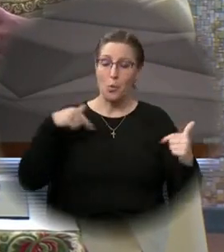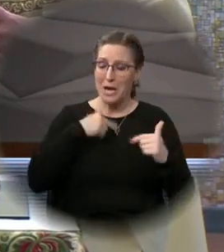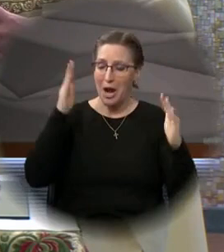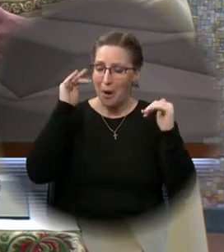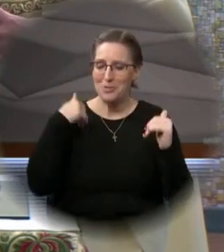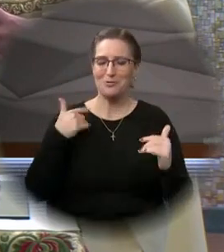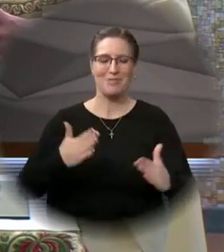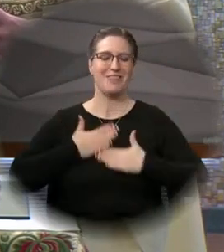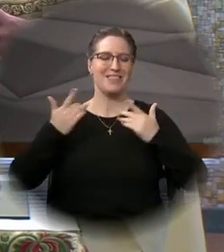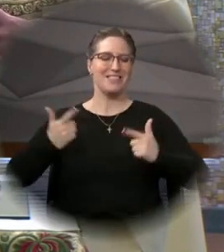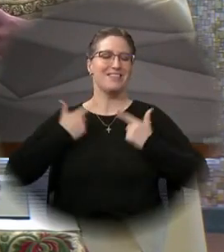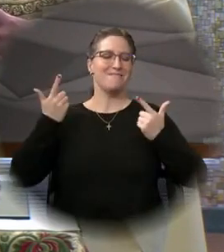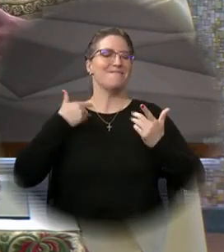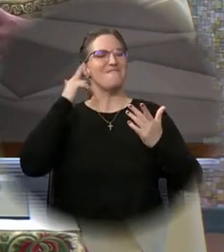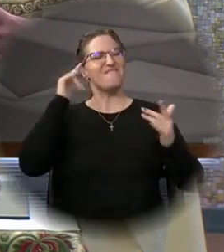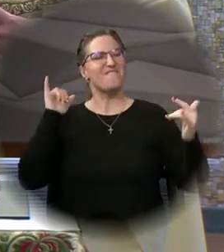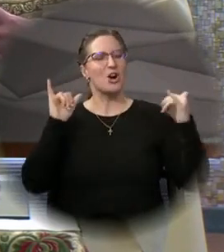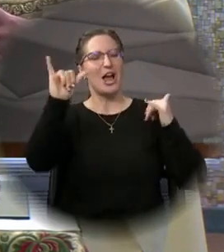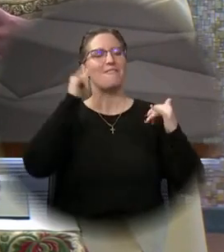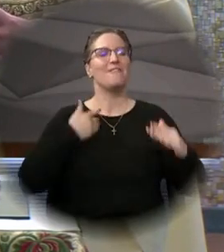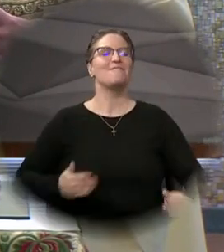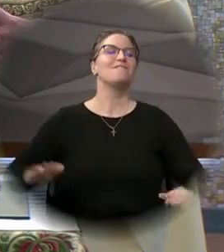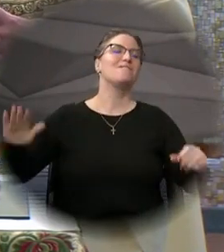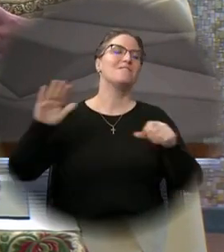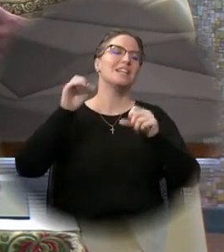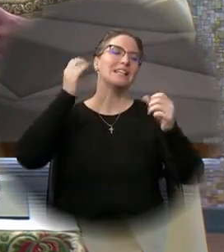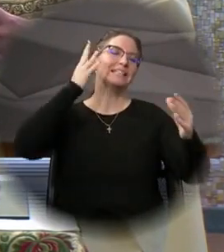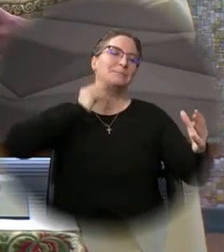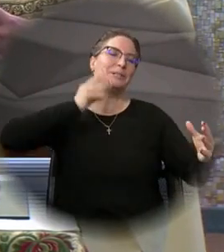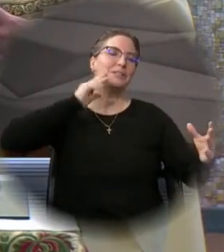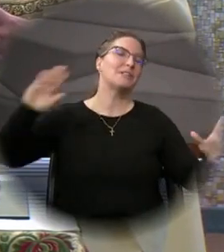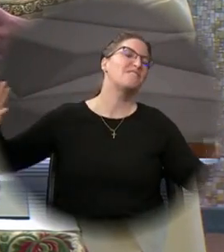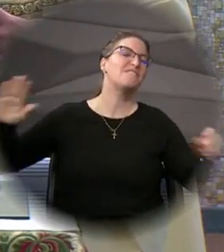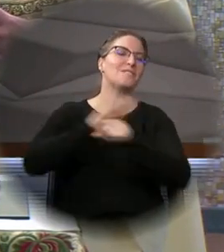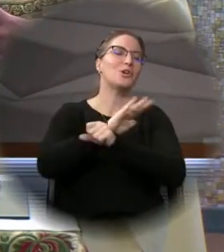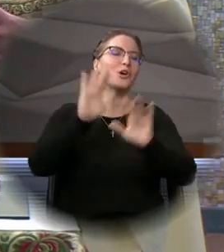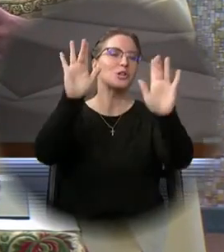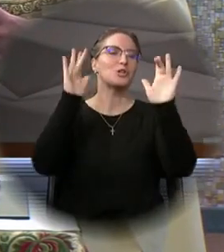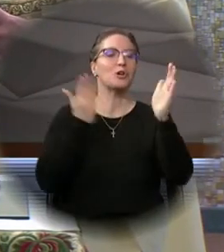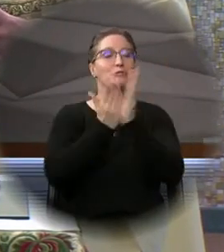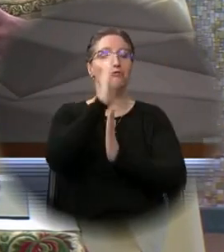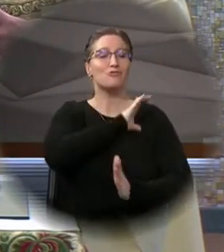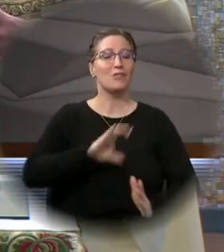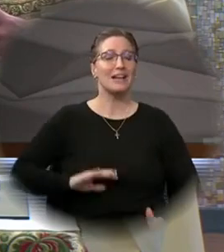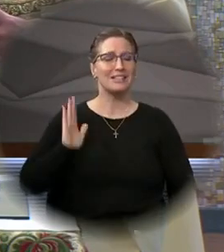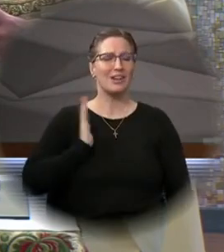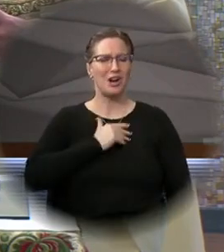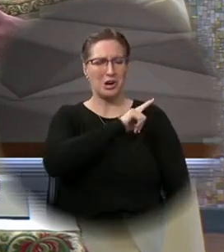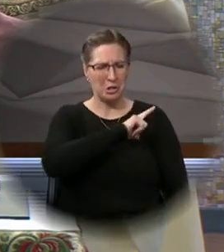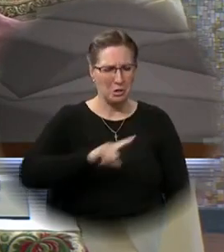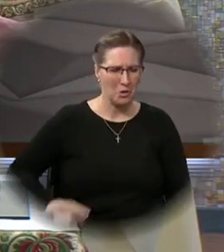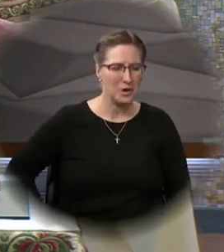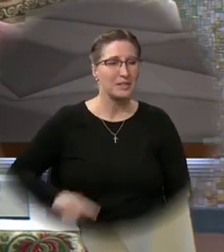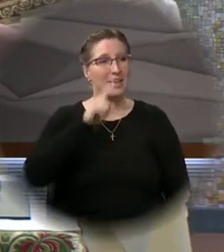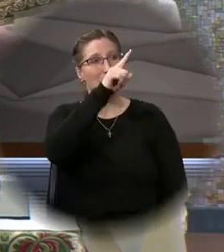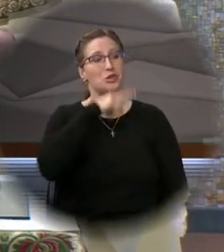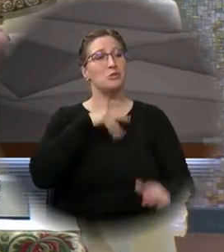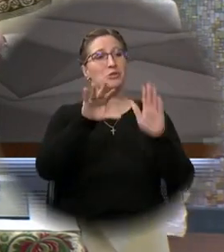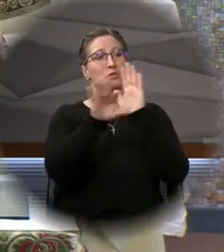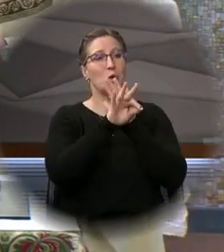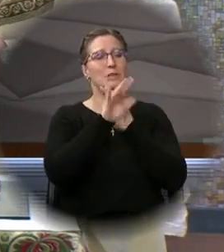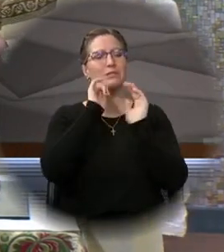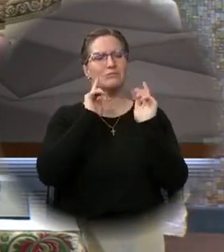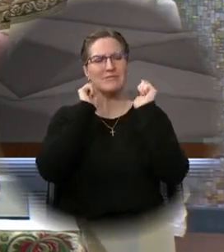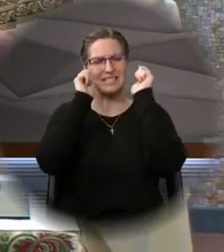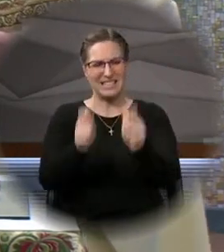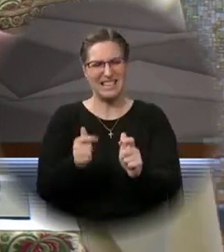forever the vision, the fullness of your glory. Through Christ our Lord, through whom you bestow on the world all that